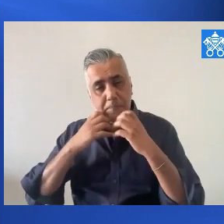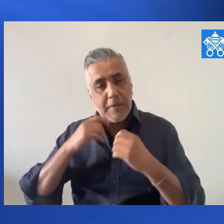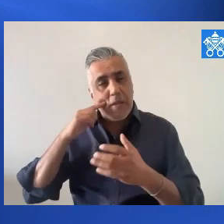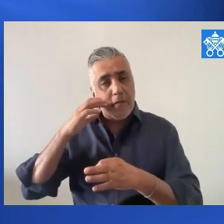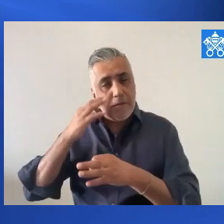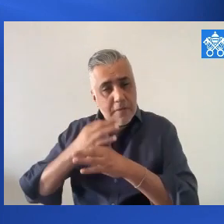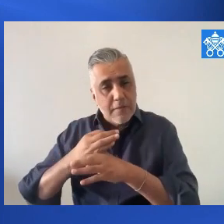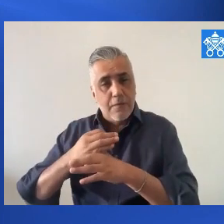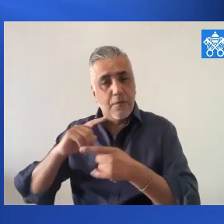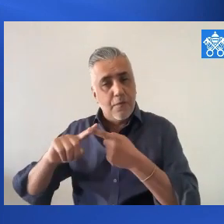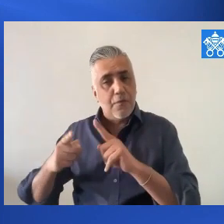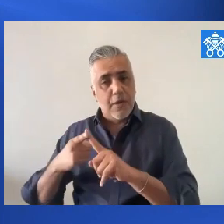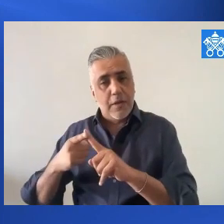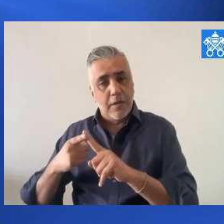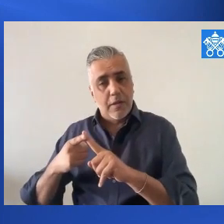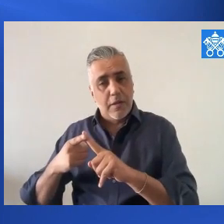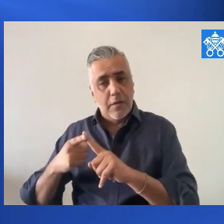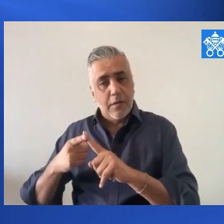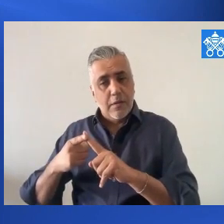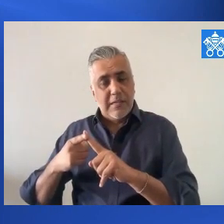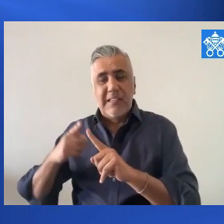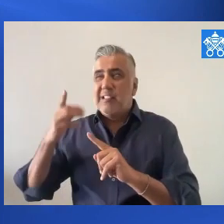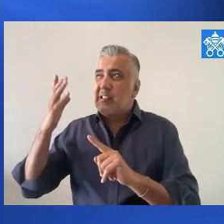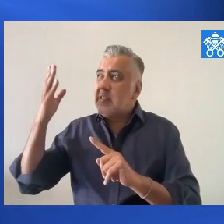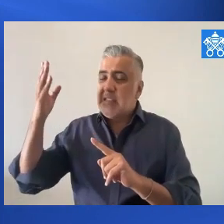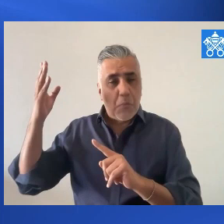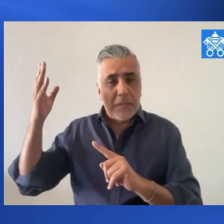our greatest and most faithful friend,